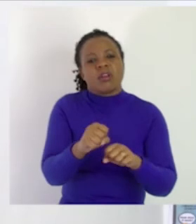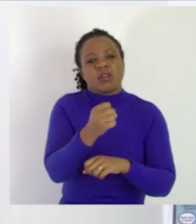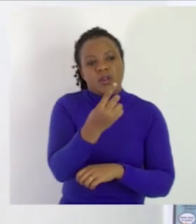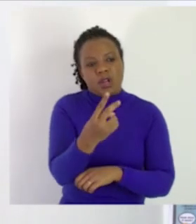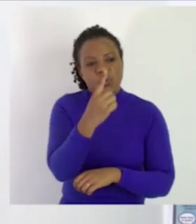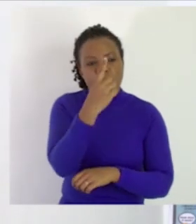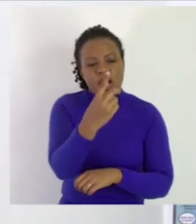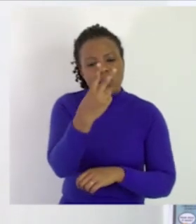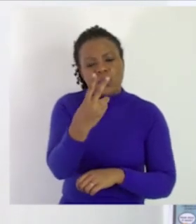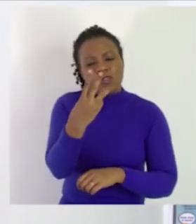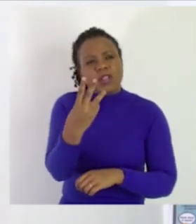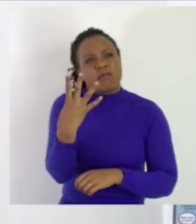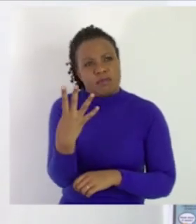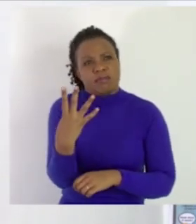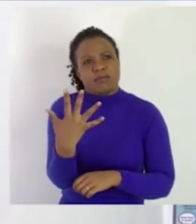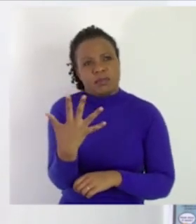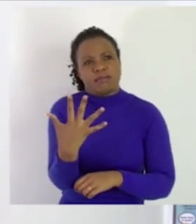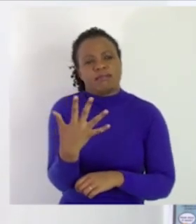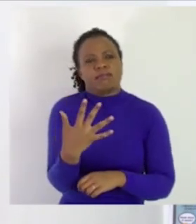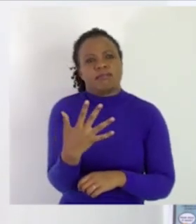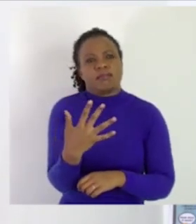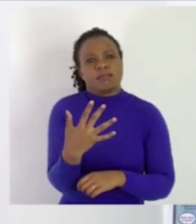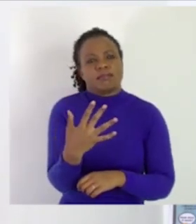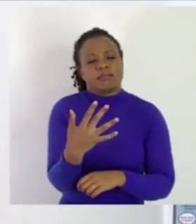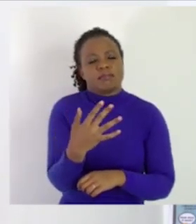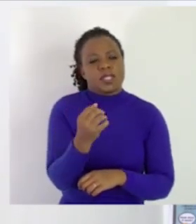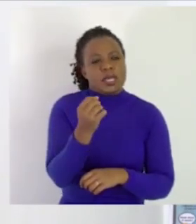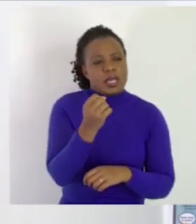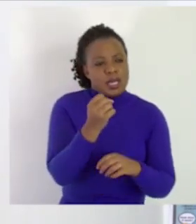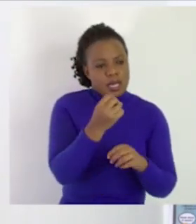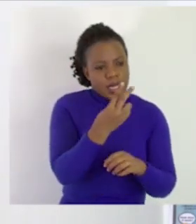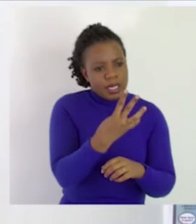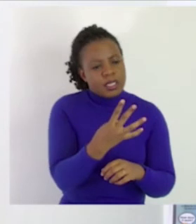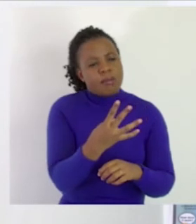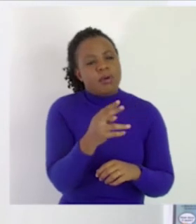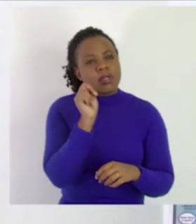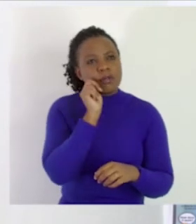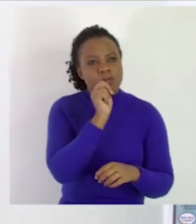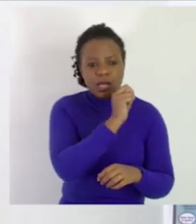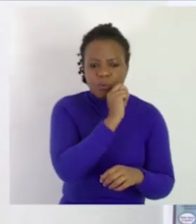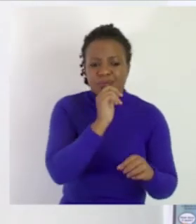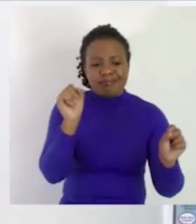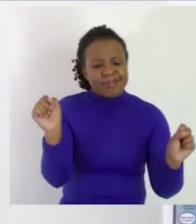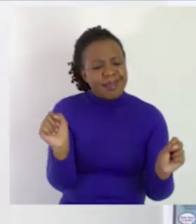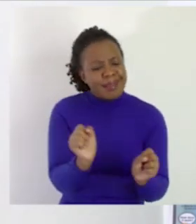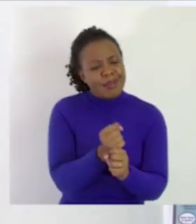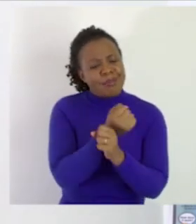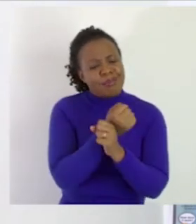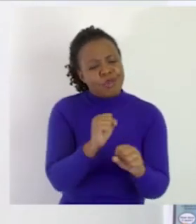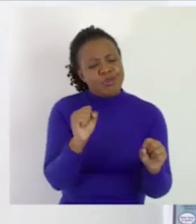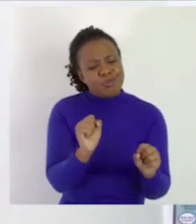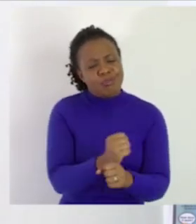right? And uncountable nouns, it means you cannot itemize them. You cannot count them one by